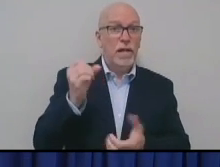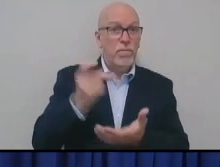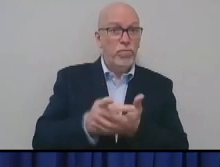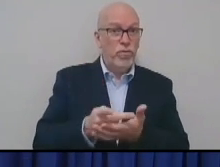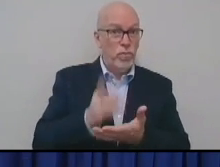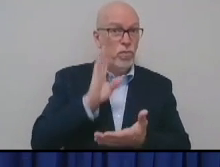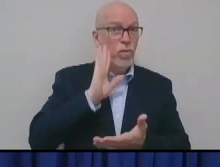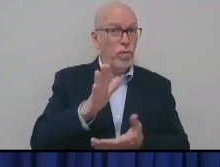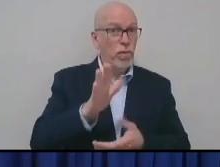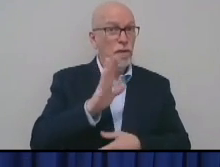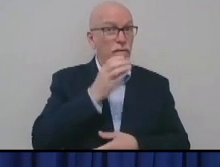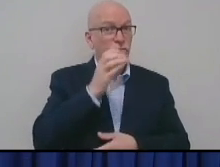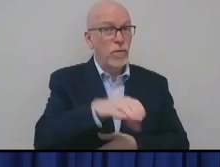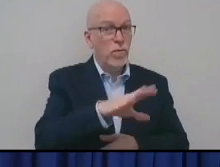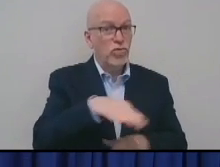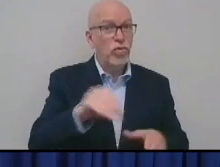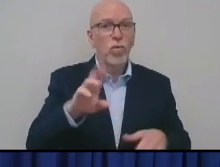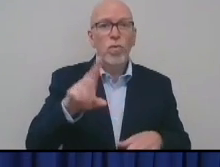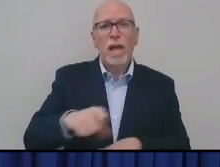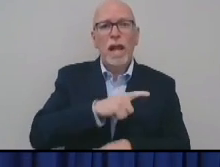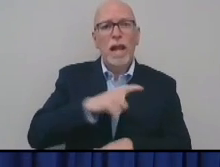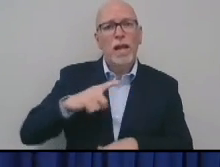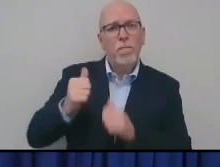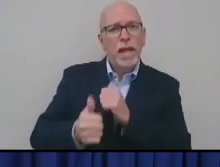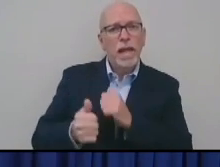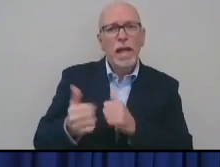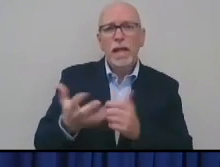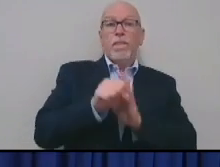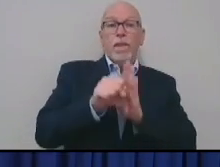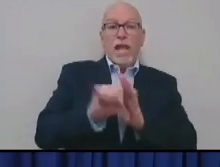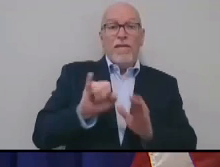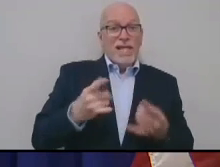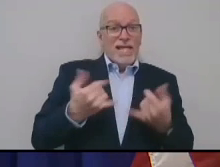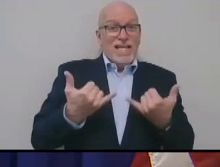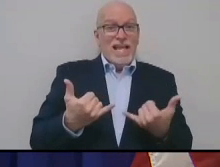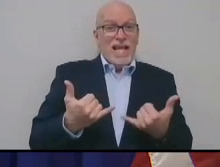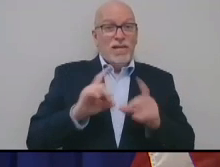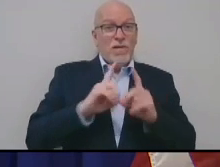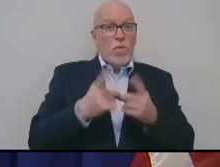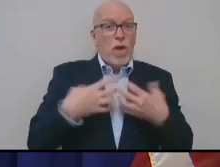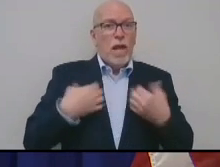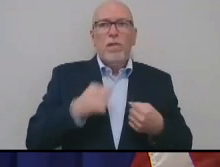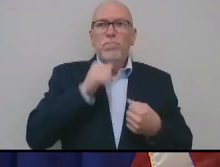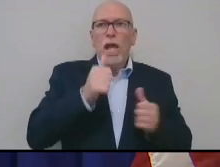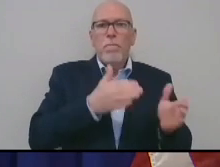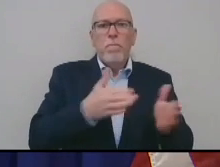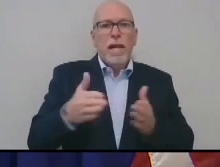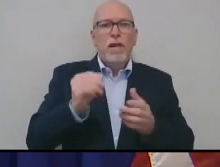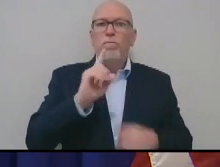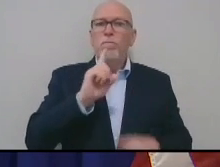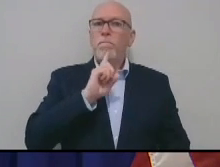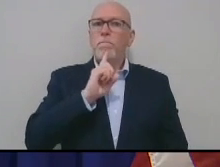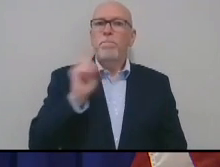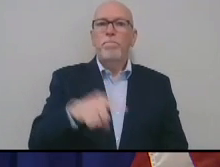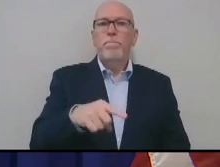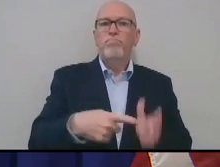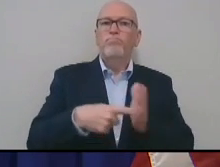the legislature have to do that? And then I have a second question. If Health does not have any plans to mandate the vaccine for